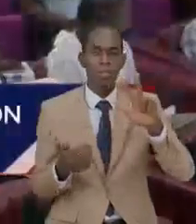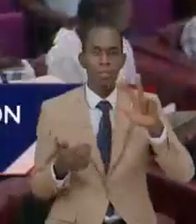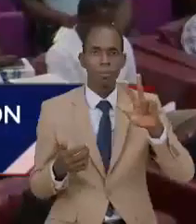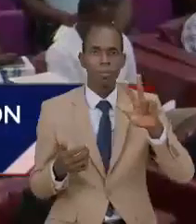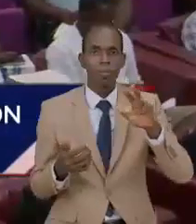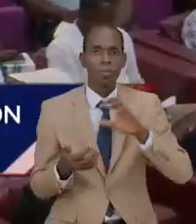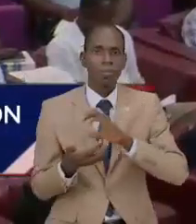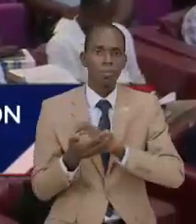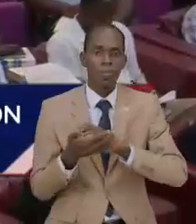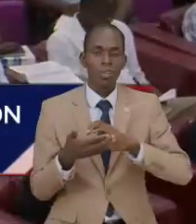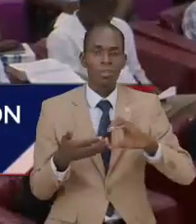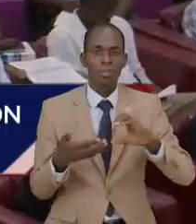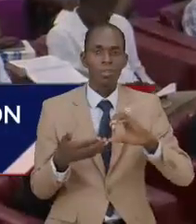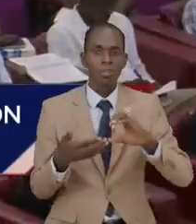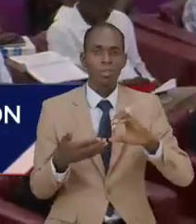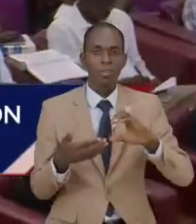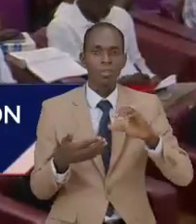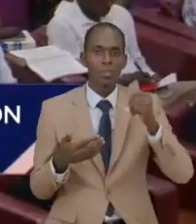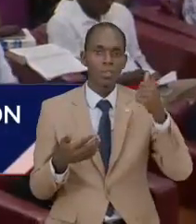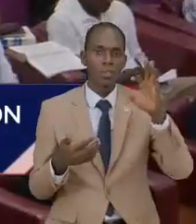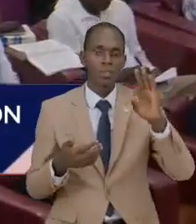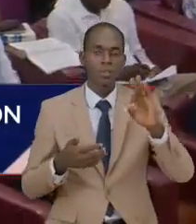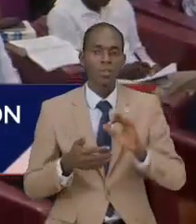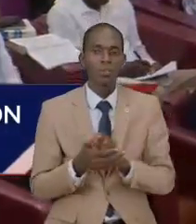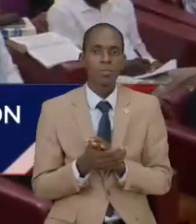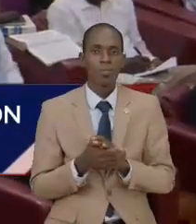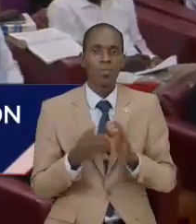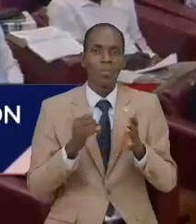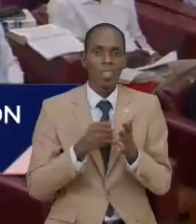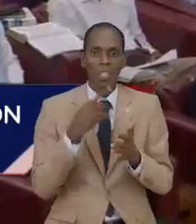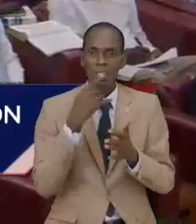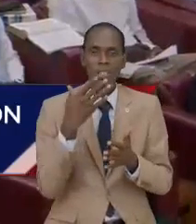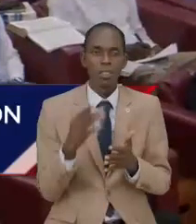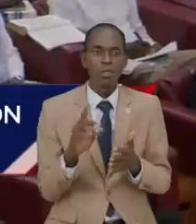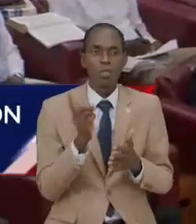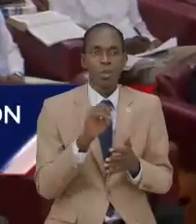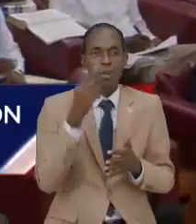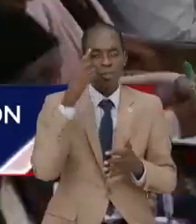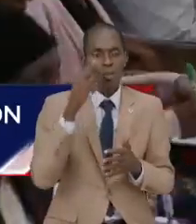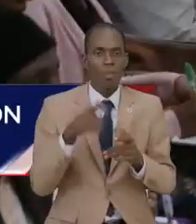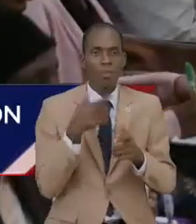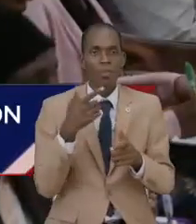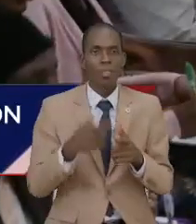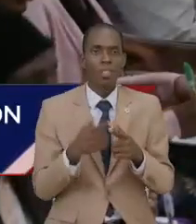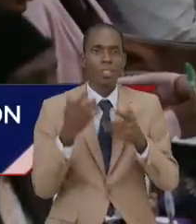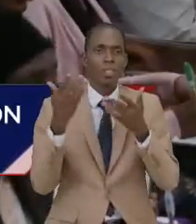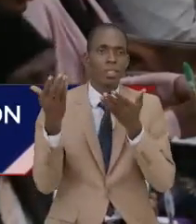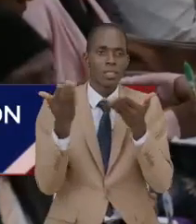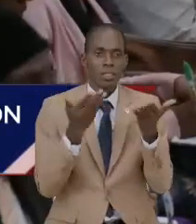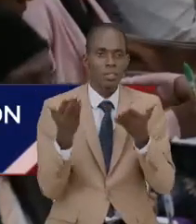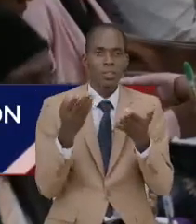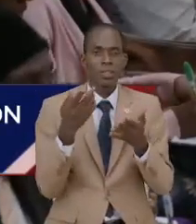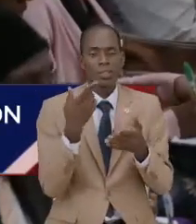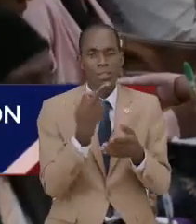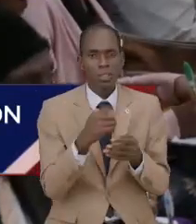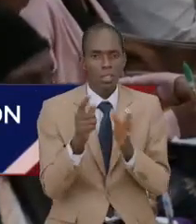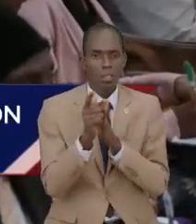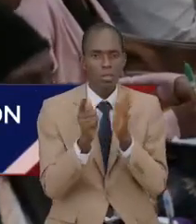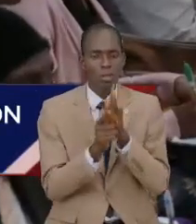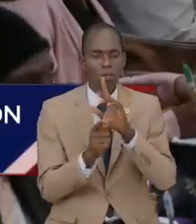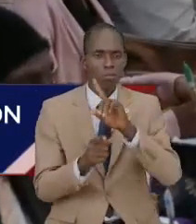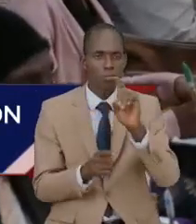3, reading from verse 19. It says, wherefore then serveth the